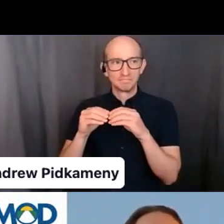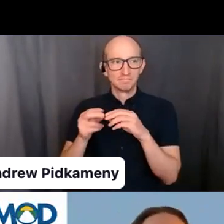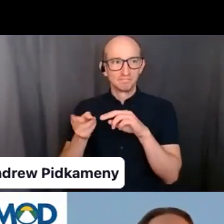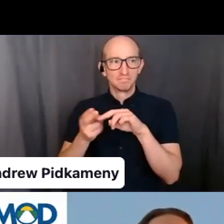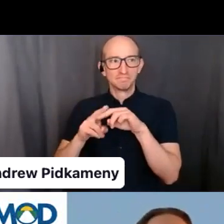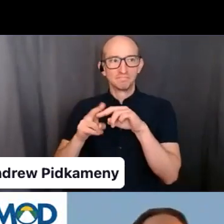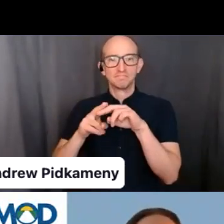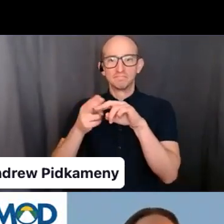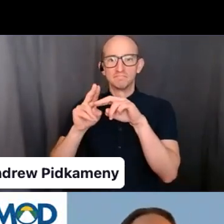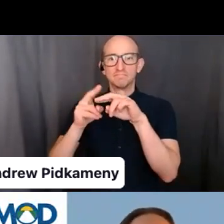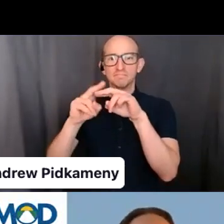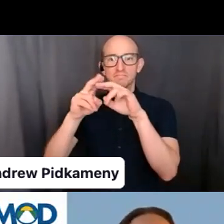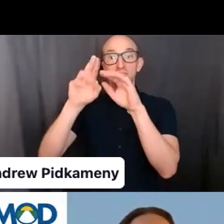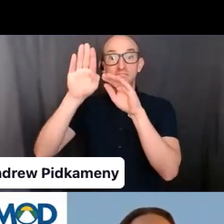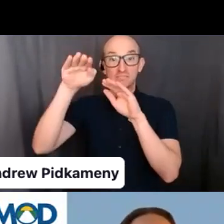get started.